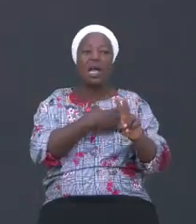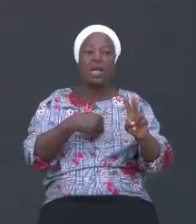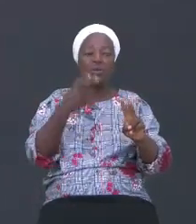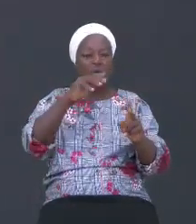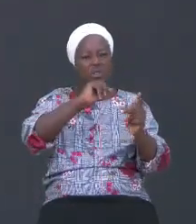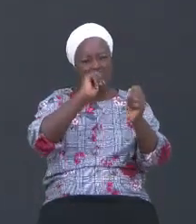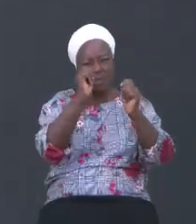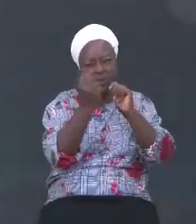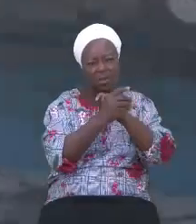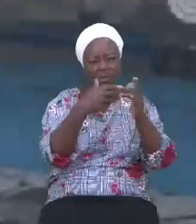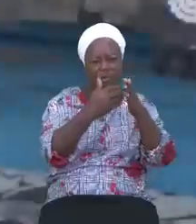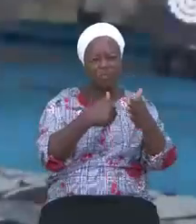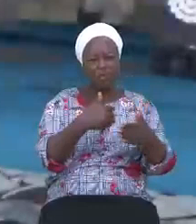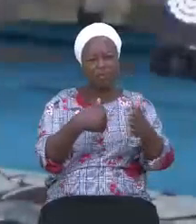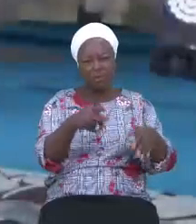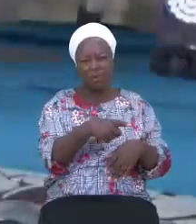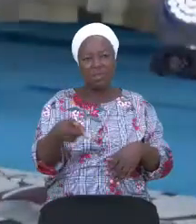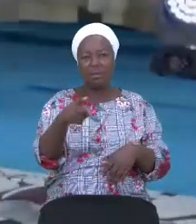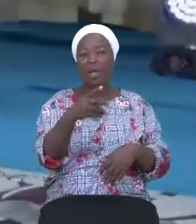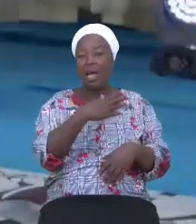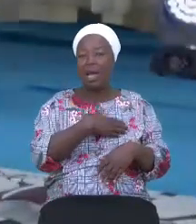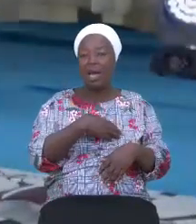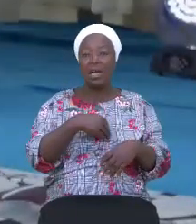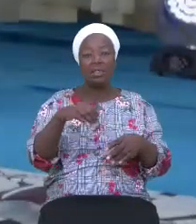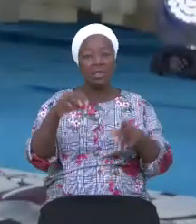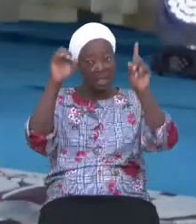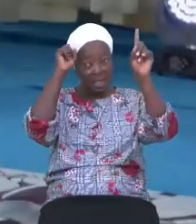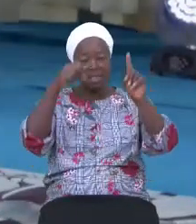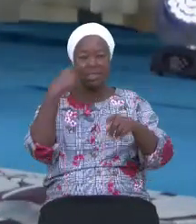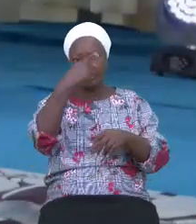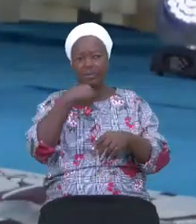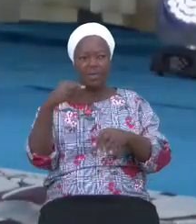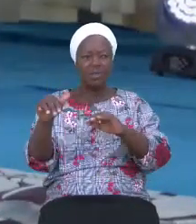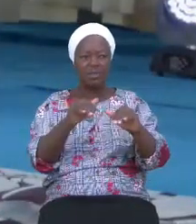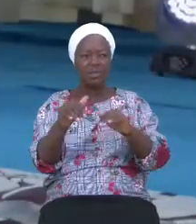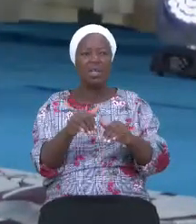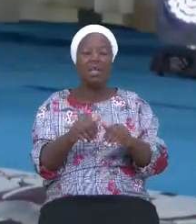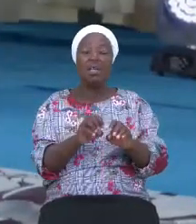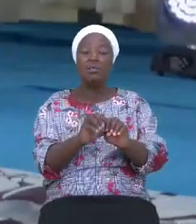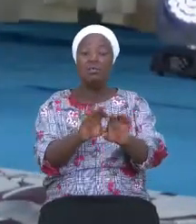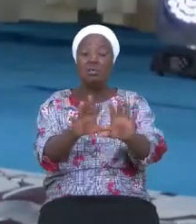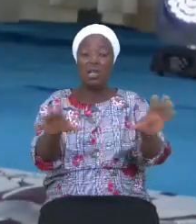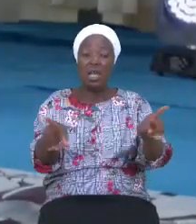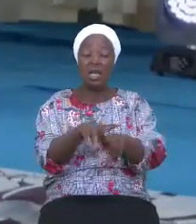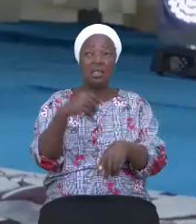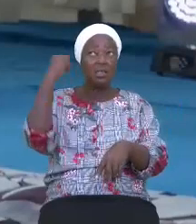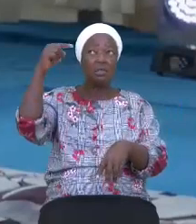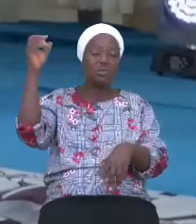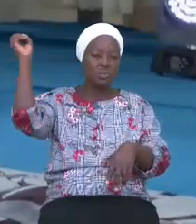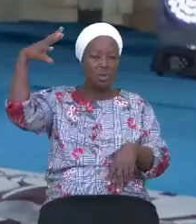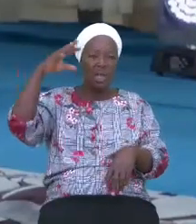was transfigured before them, and his face did shine as the sun, and